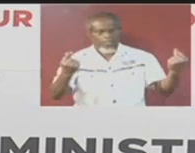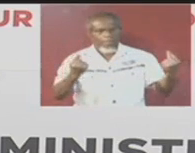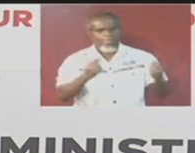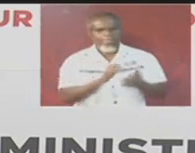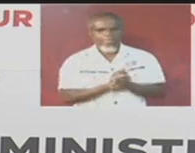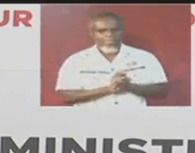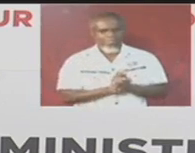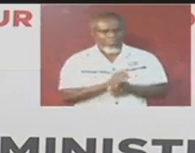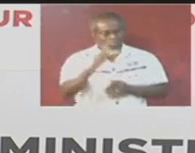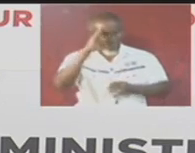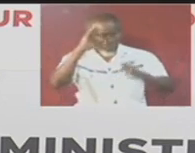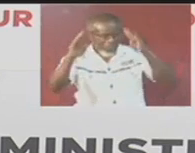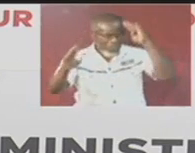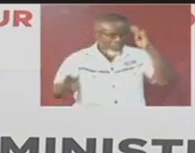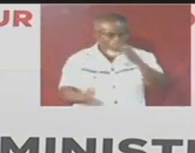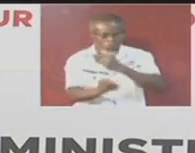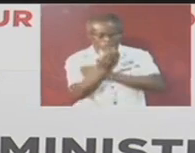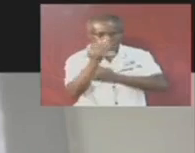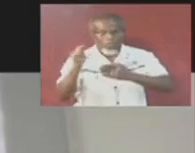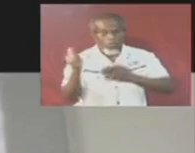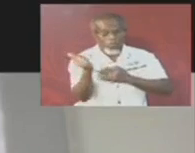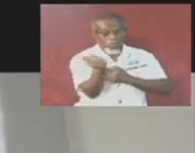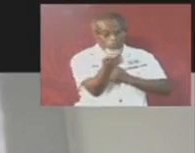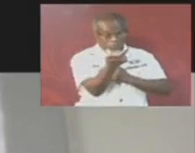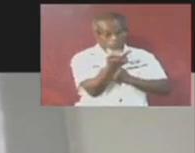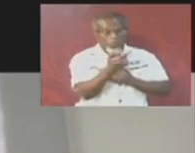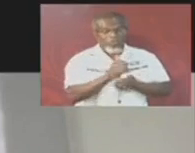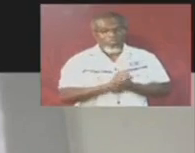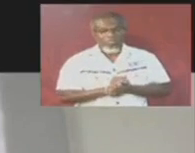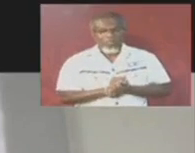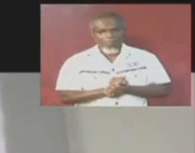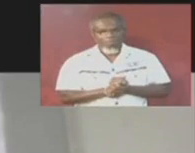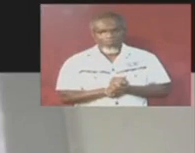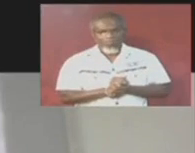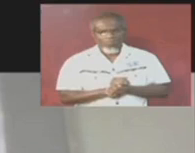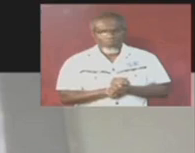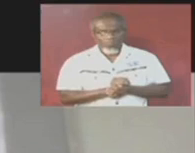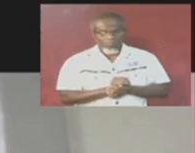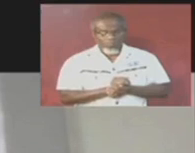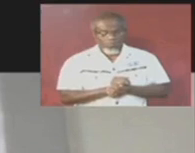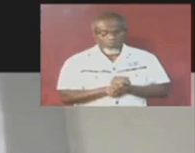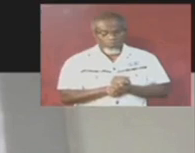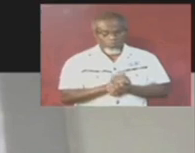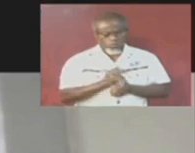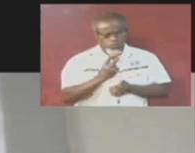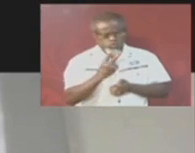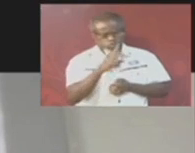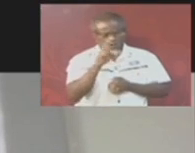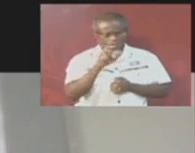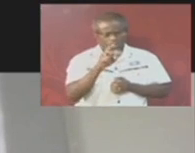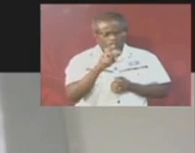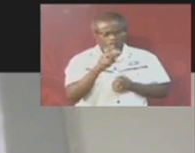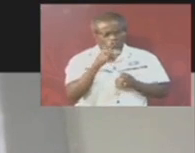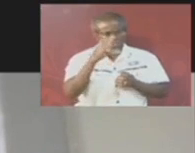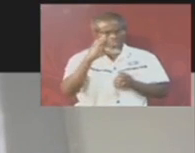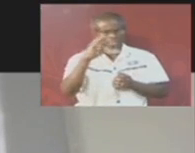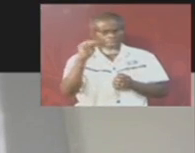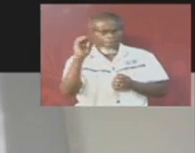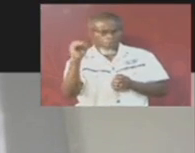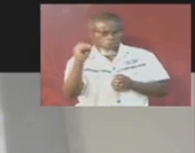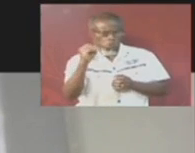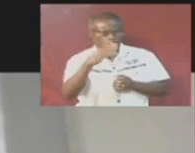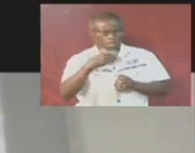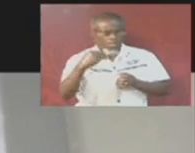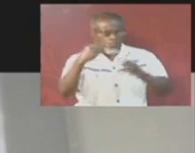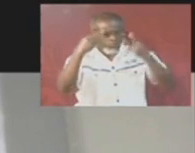Hi, good morning, everyone. Rashad Khan, Guardian Media Limited. My 2 questions this morning are for the CMO, Minister of Health, and